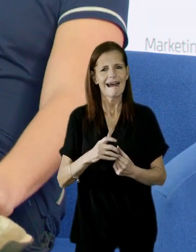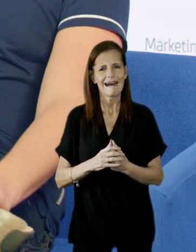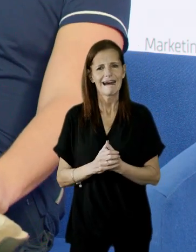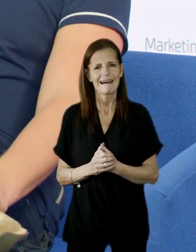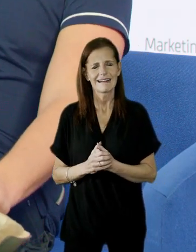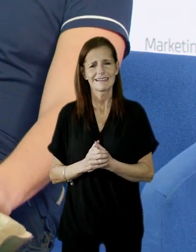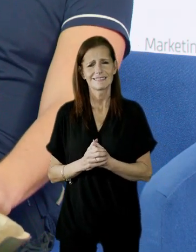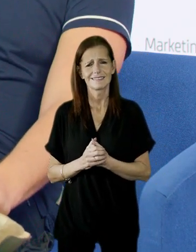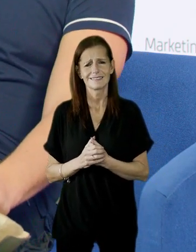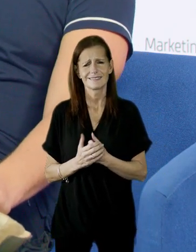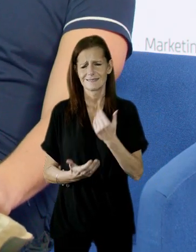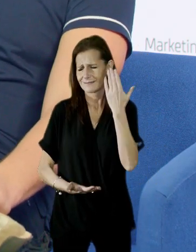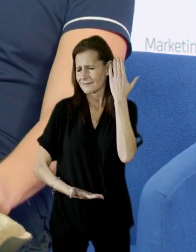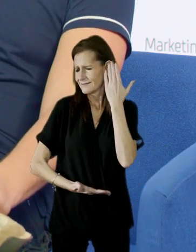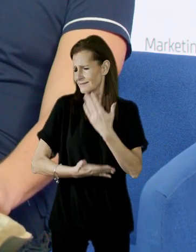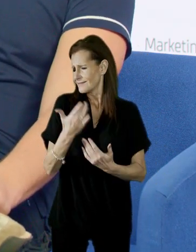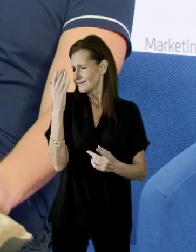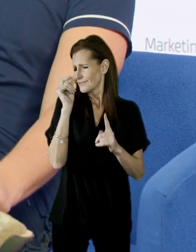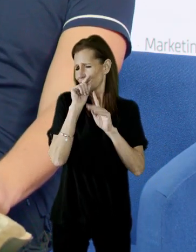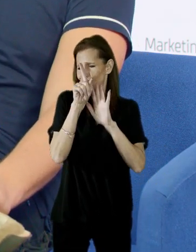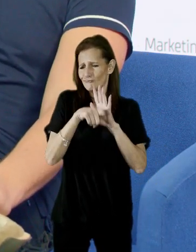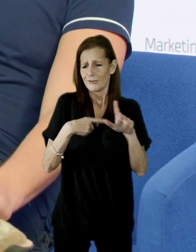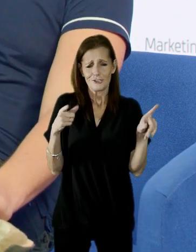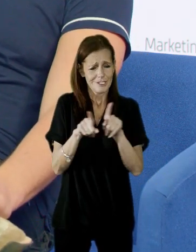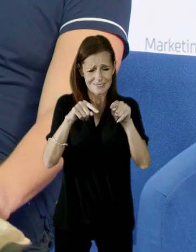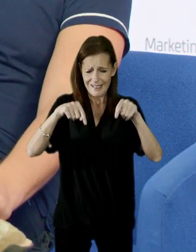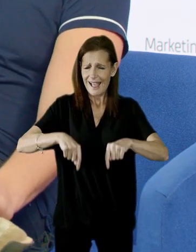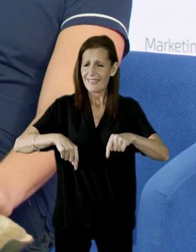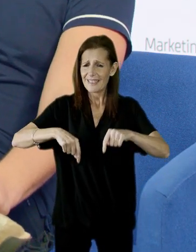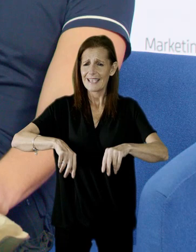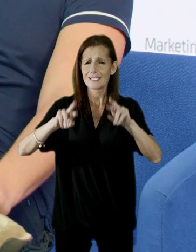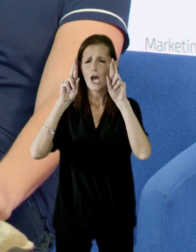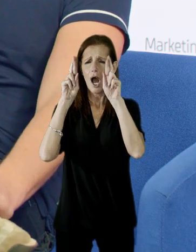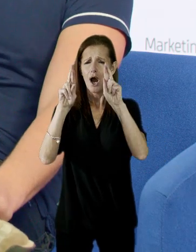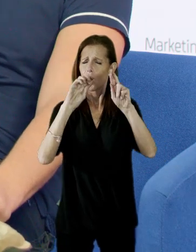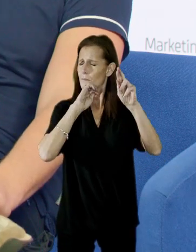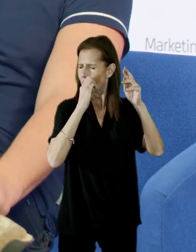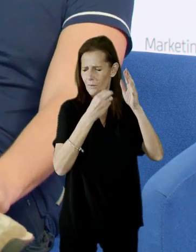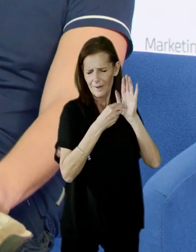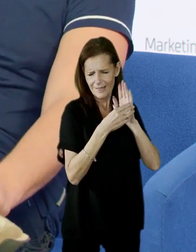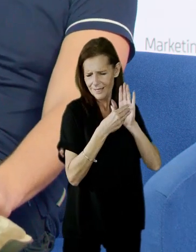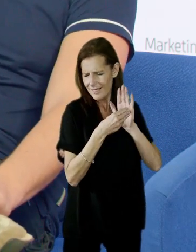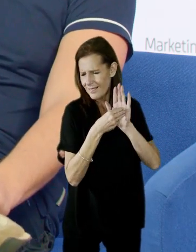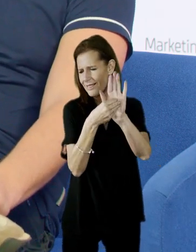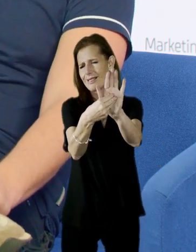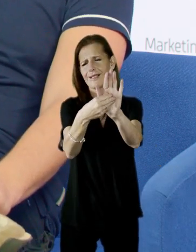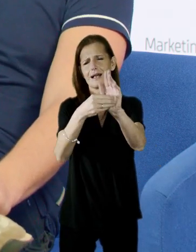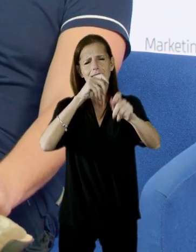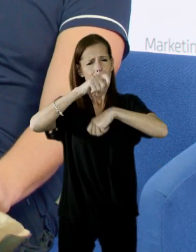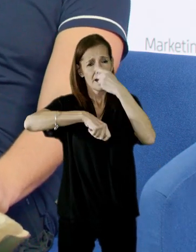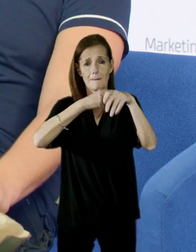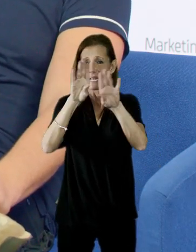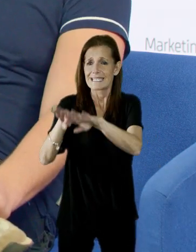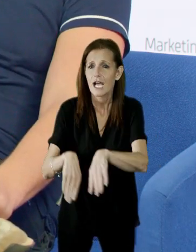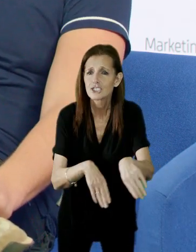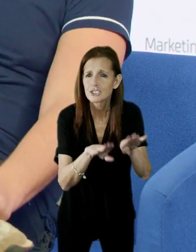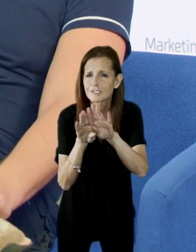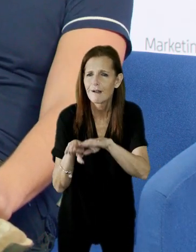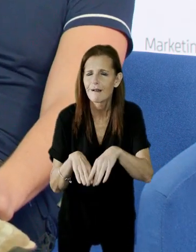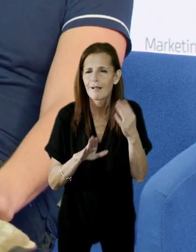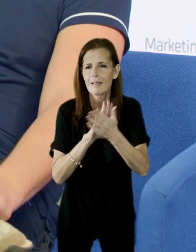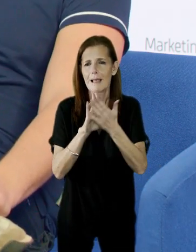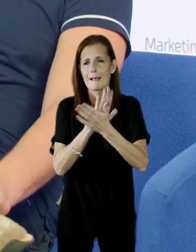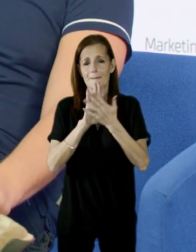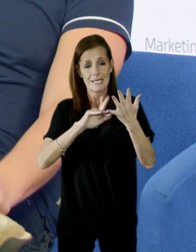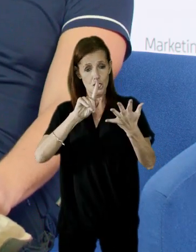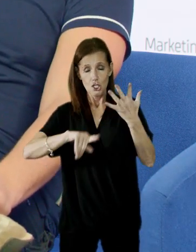Groundbreaking projects like Access Fylde Coast will hopefully lead the way, potentially to something nationally, that will enable the United